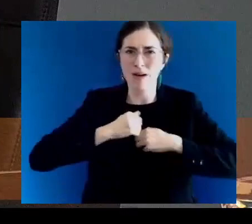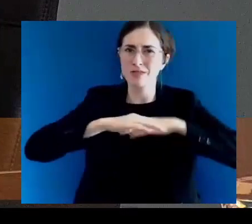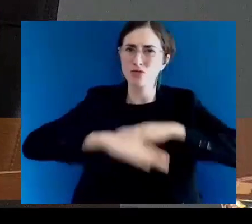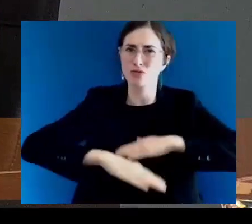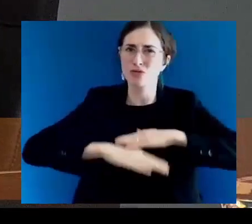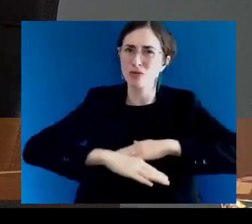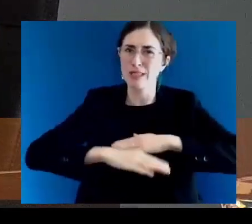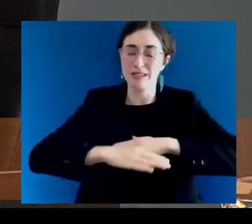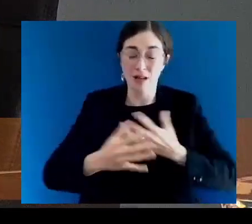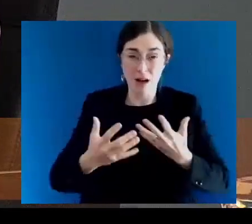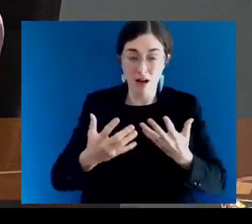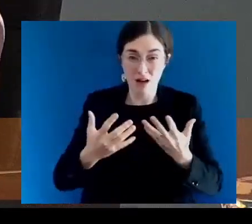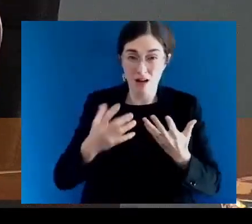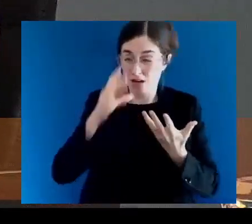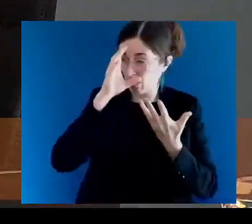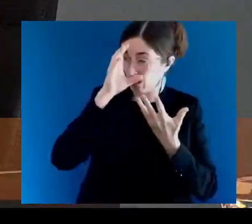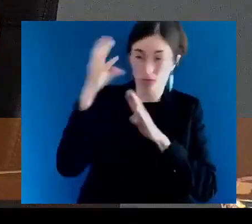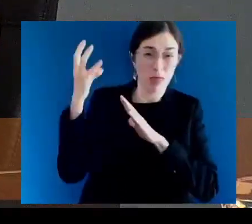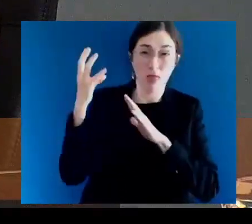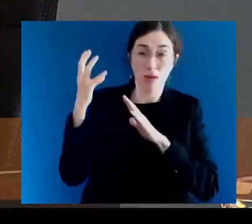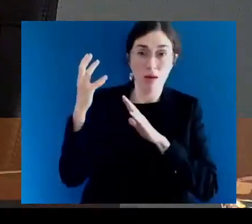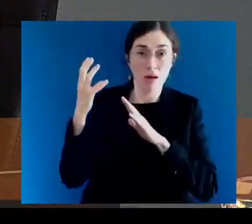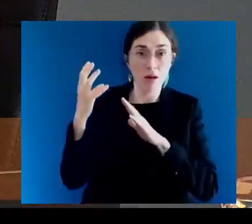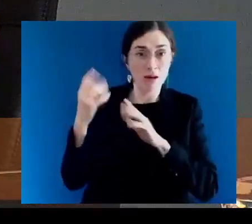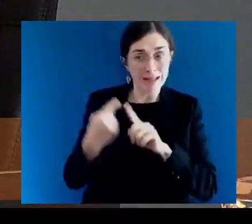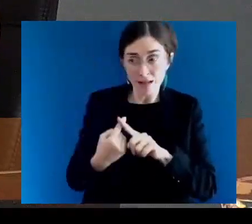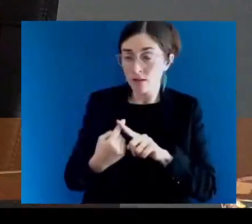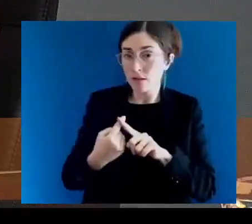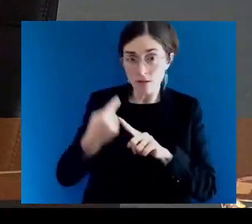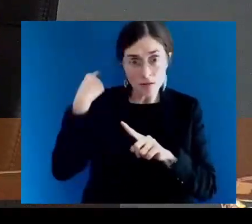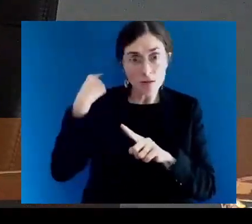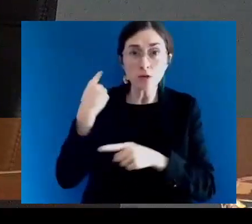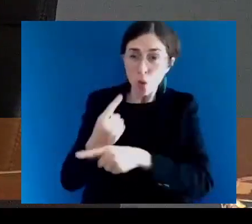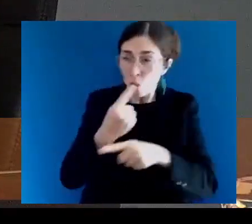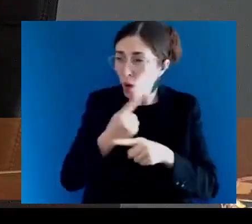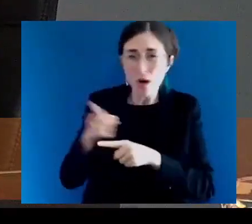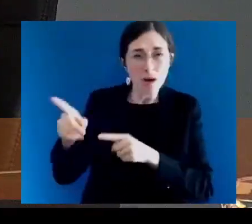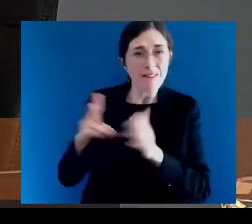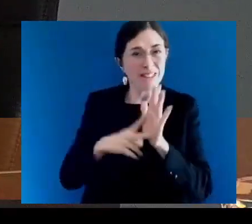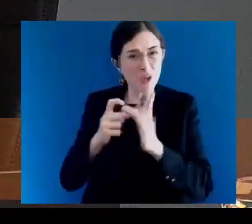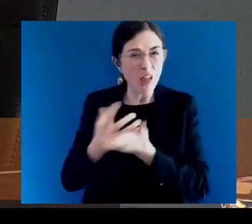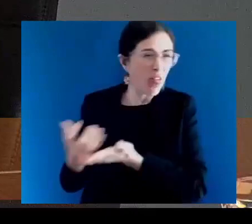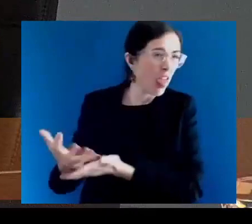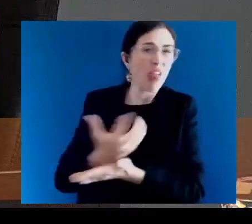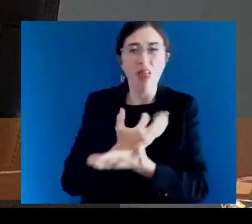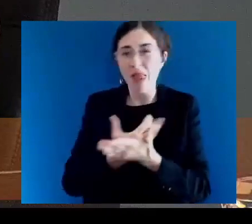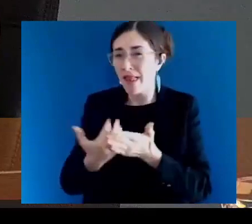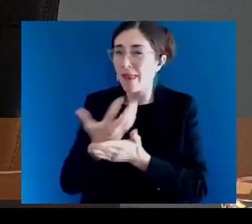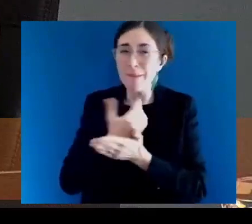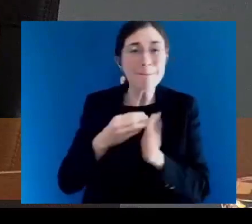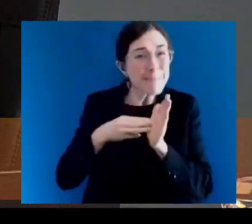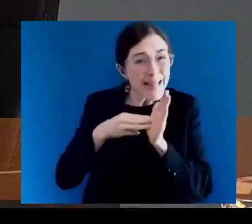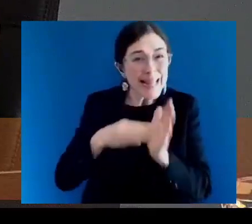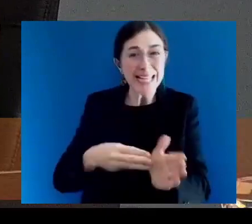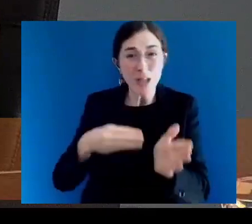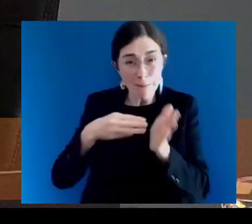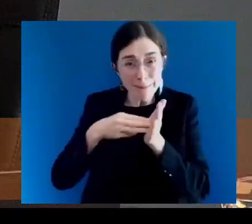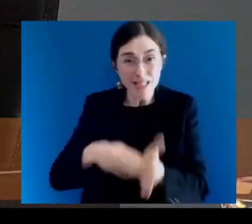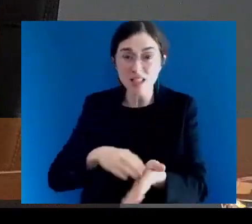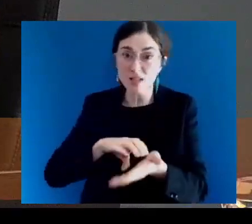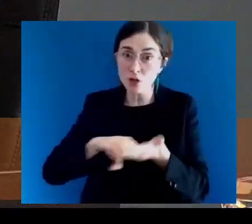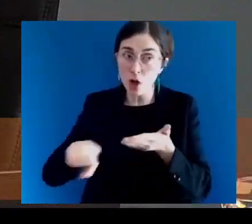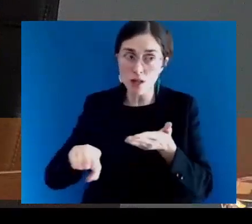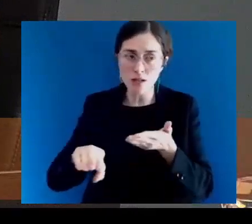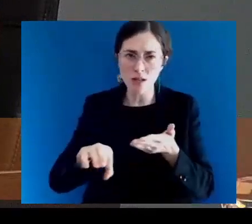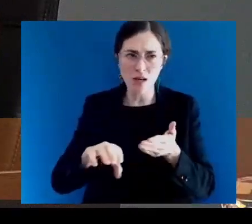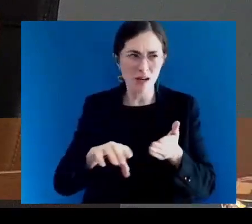I'm just baffled at the millions of dollars we've previously spoken about, and then $100,000, which probably they have to. Do they have to apply for this,